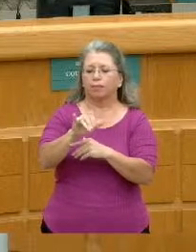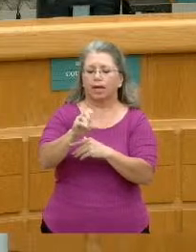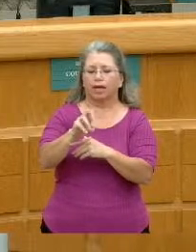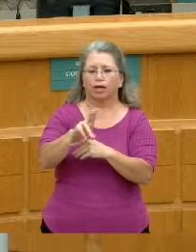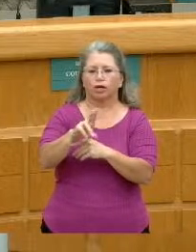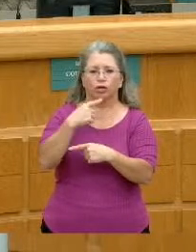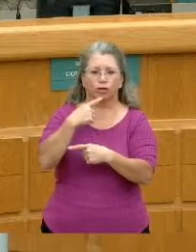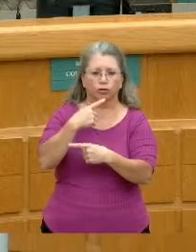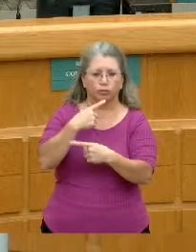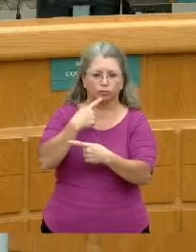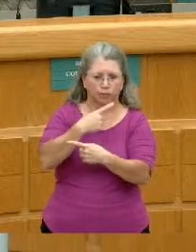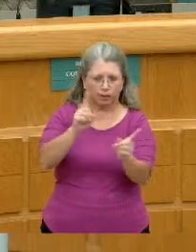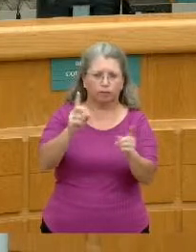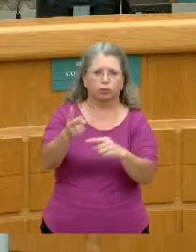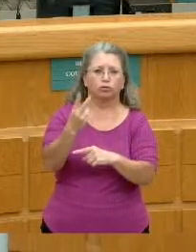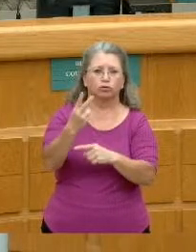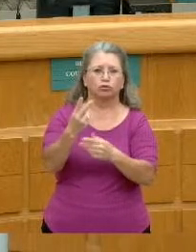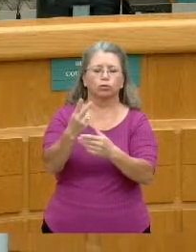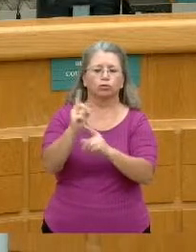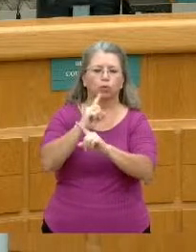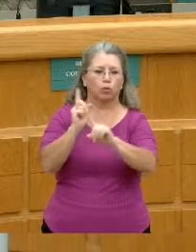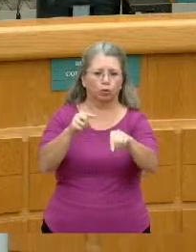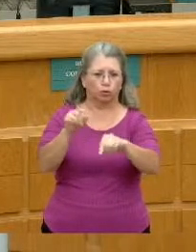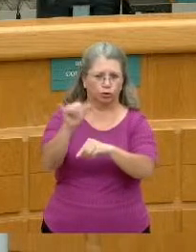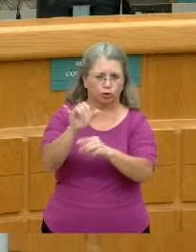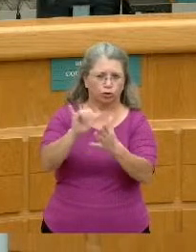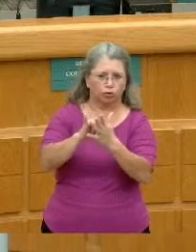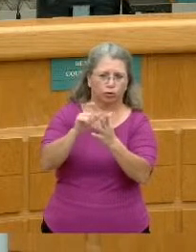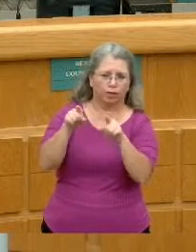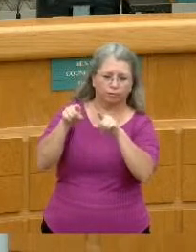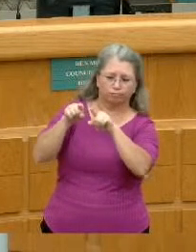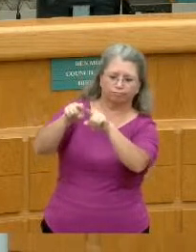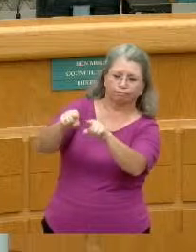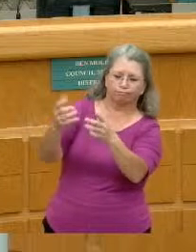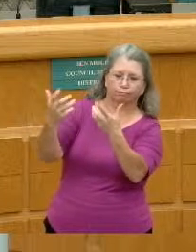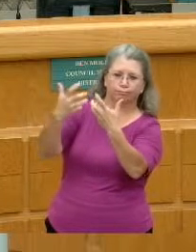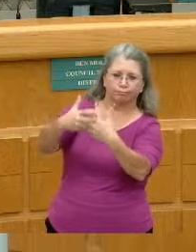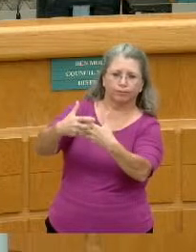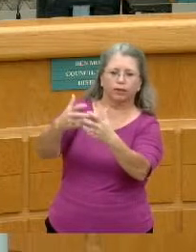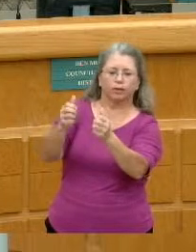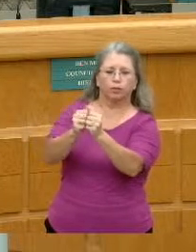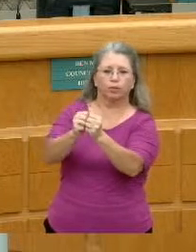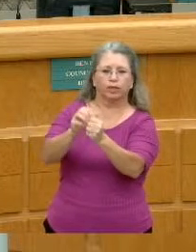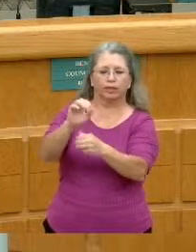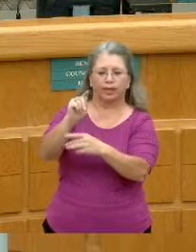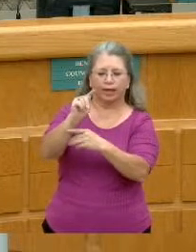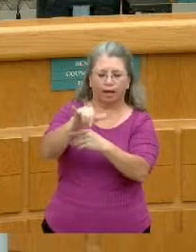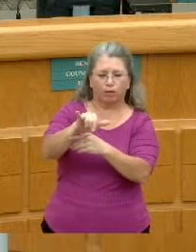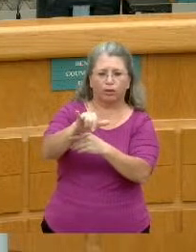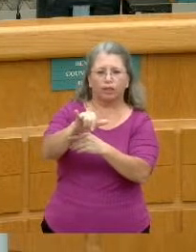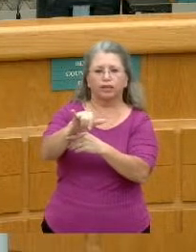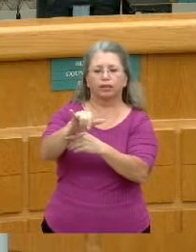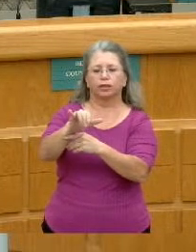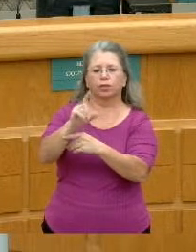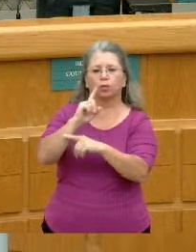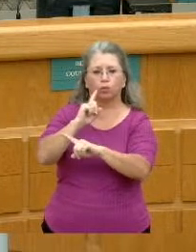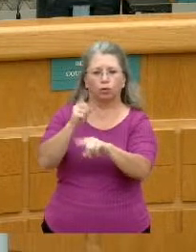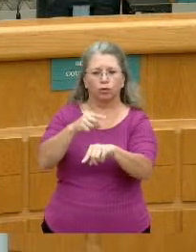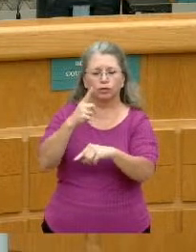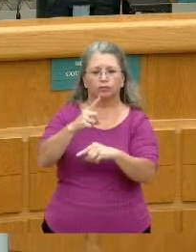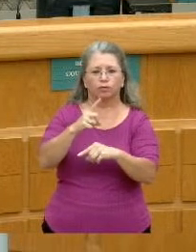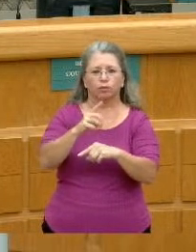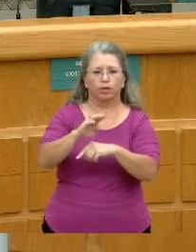2 orders as well that mirror the county's orders for the beaches and parks and